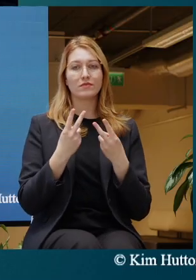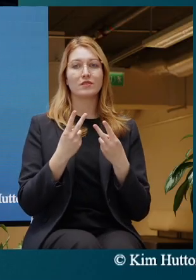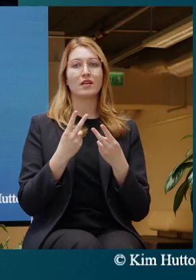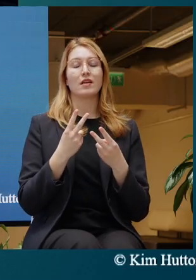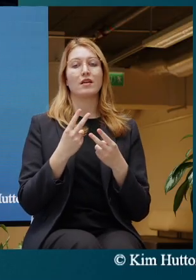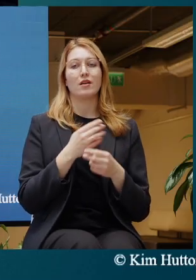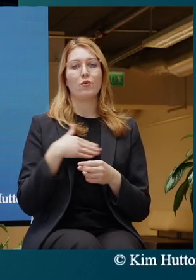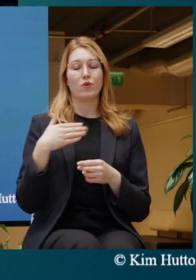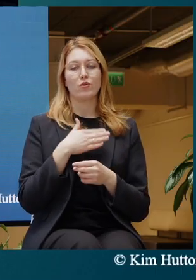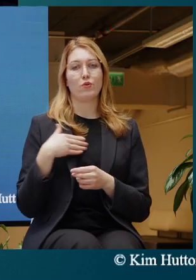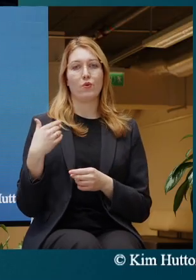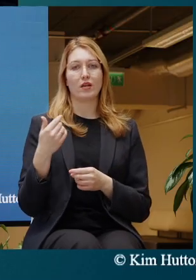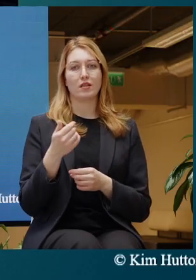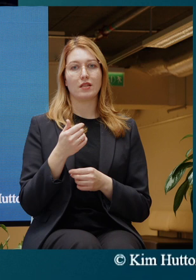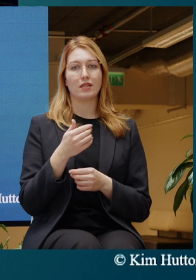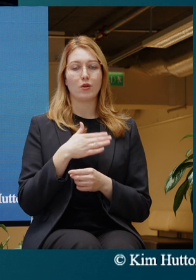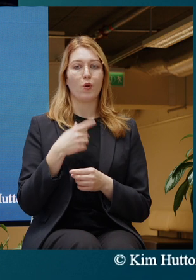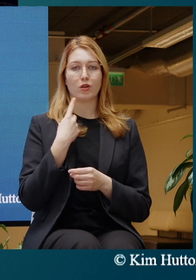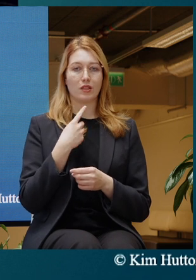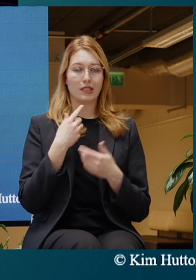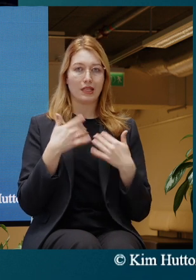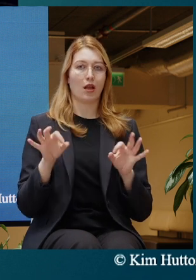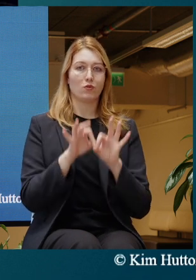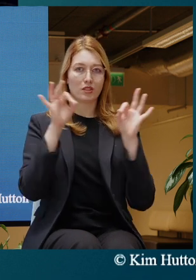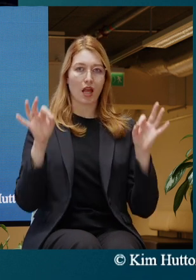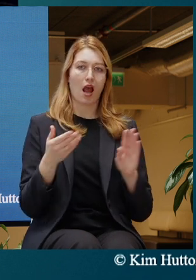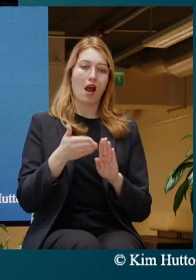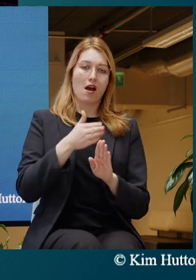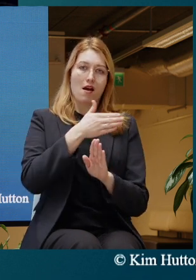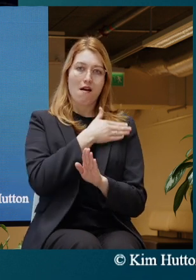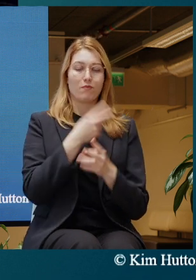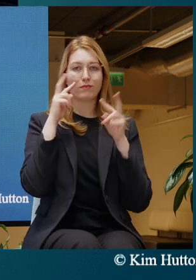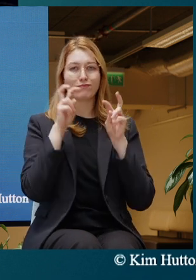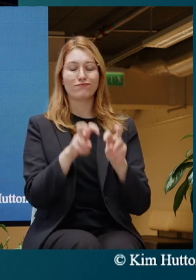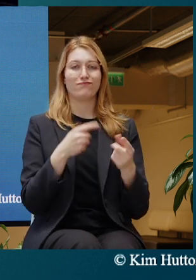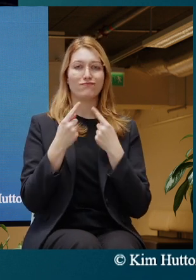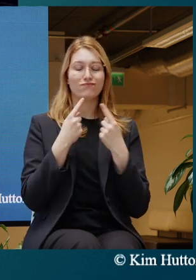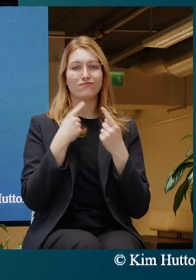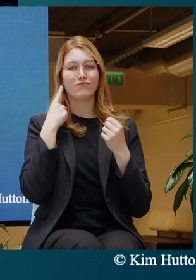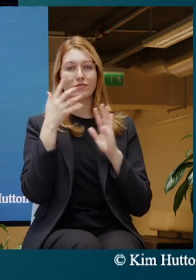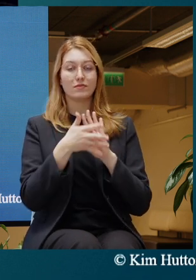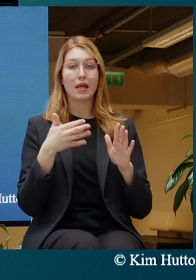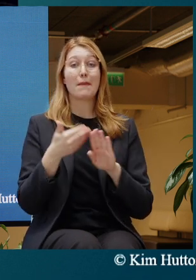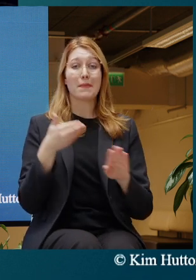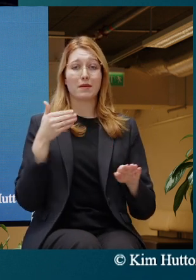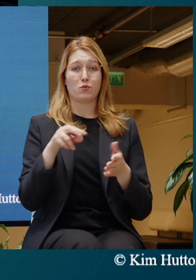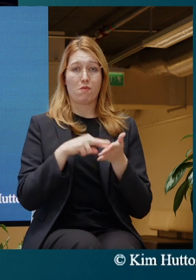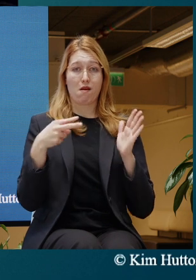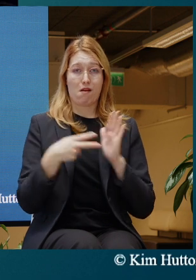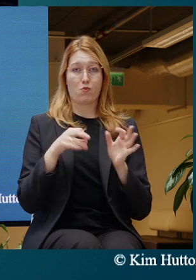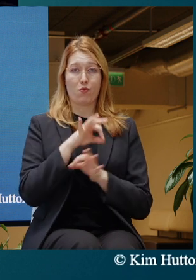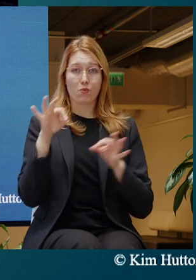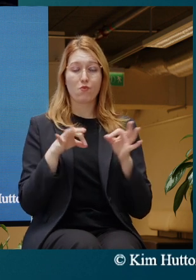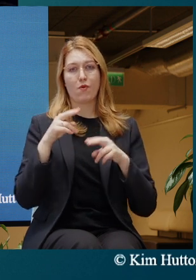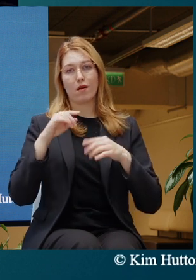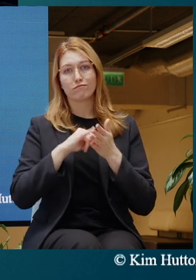from the very, very, very beginning of any project. From when you're planning a project, before your planning even goes in, because